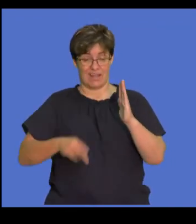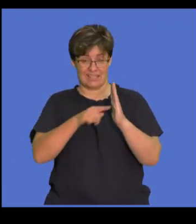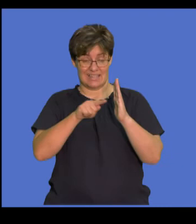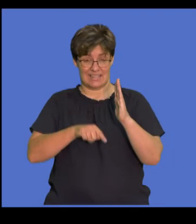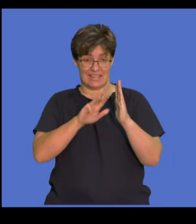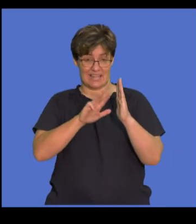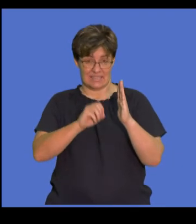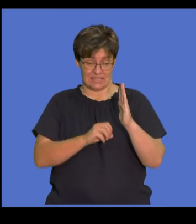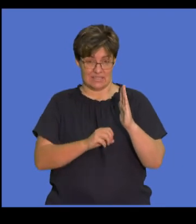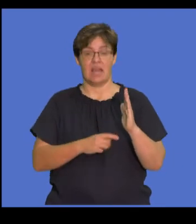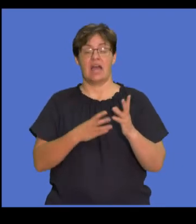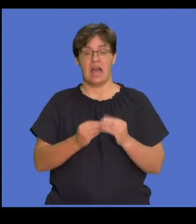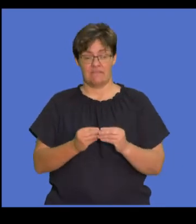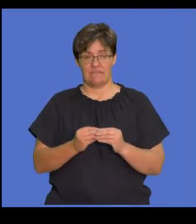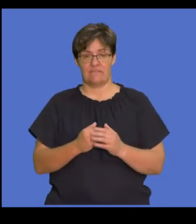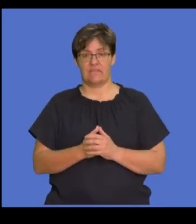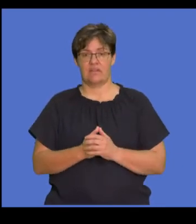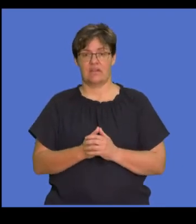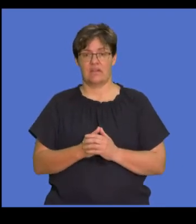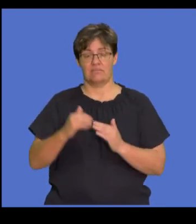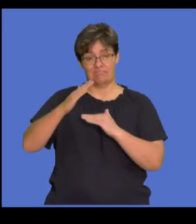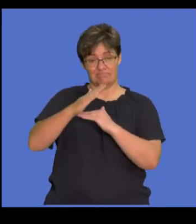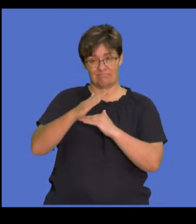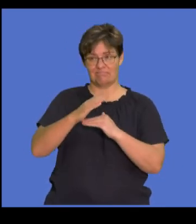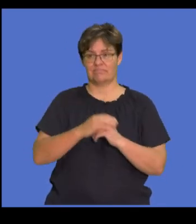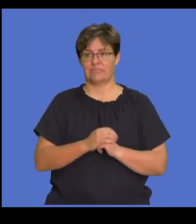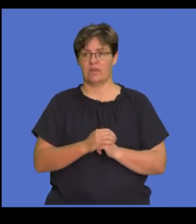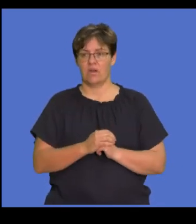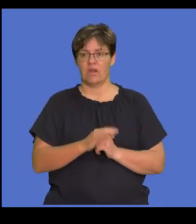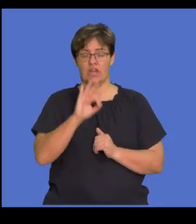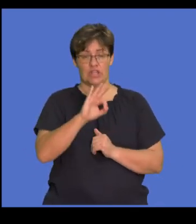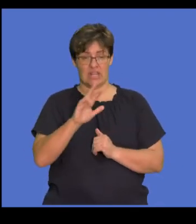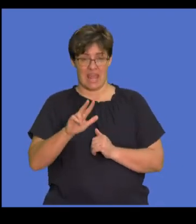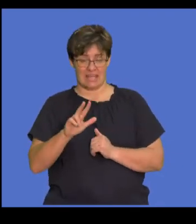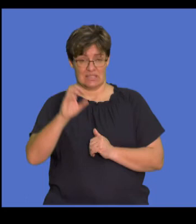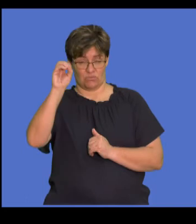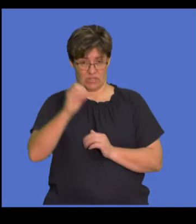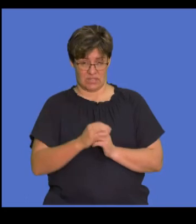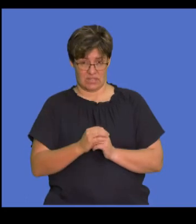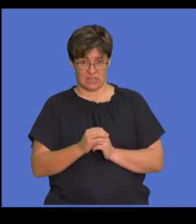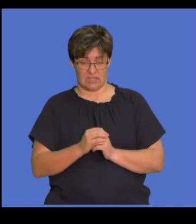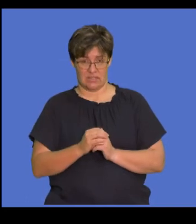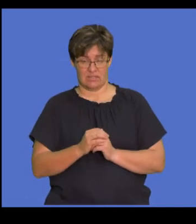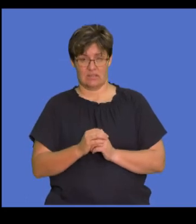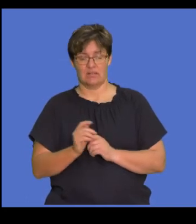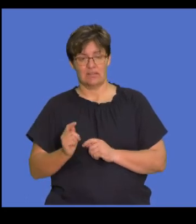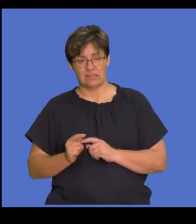triangle has an acute angle of 38 degrees, right? The side opposite the angle